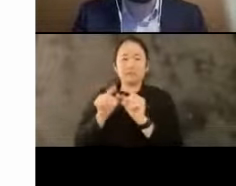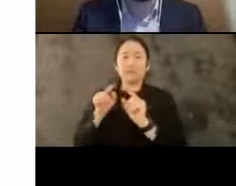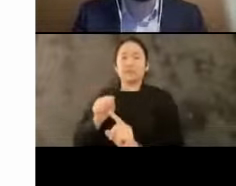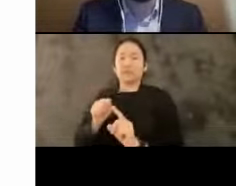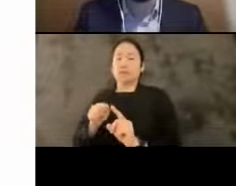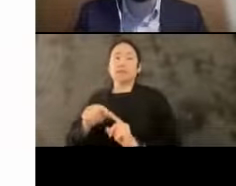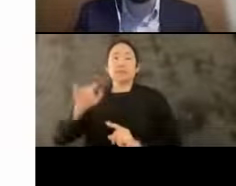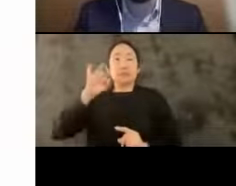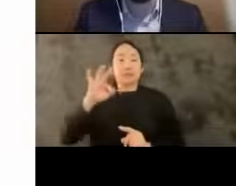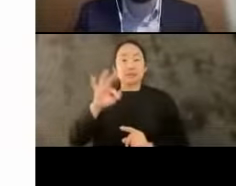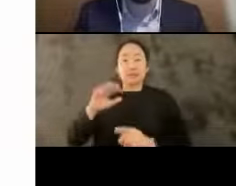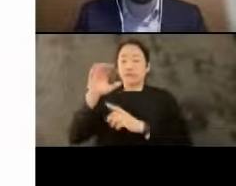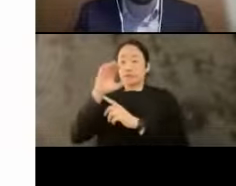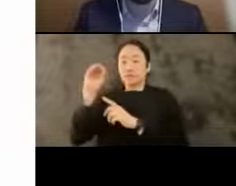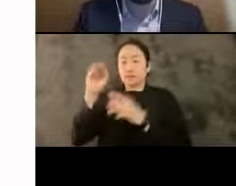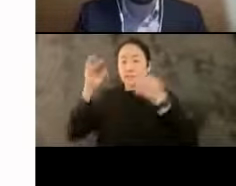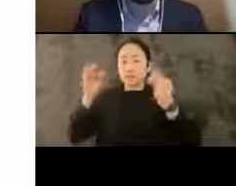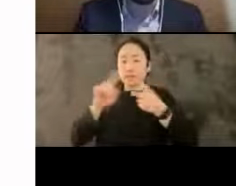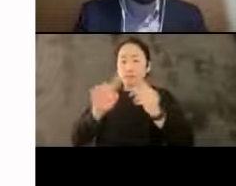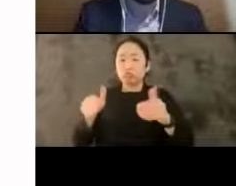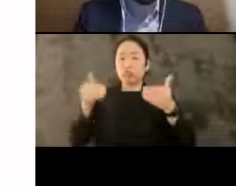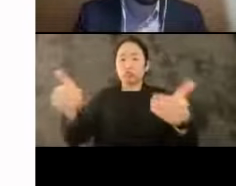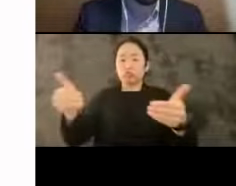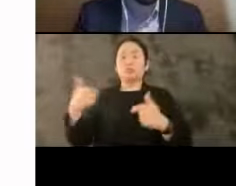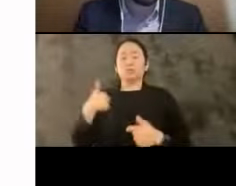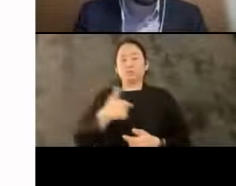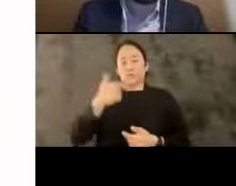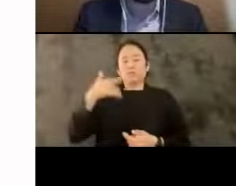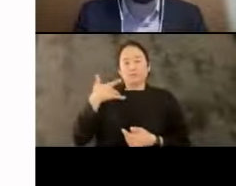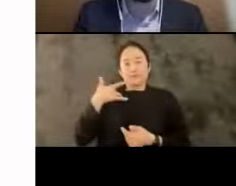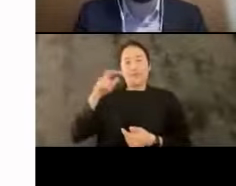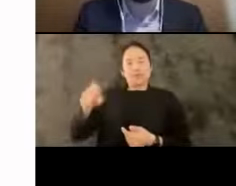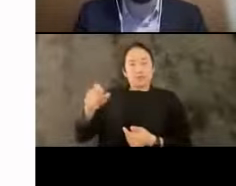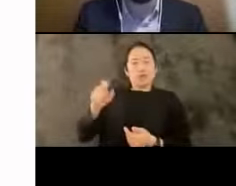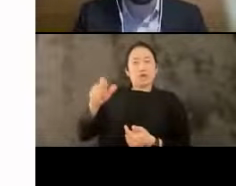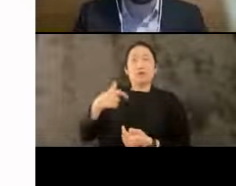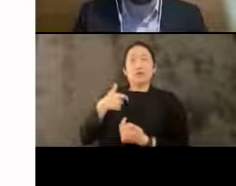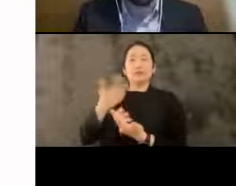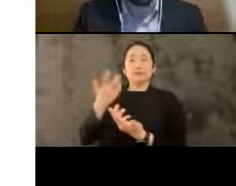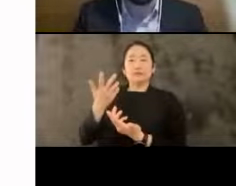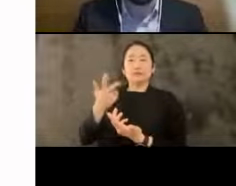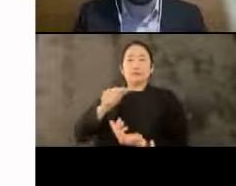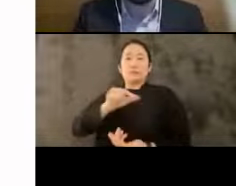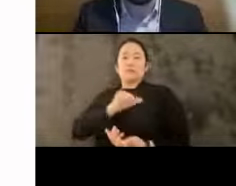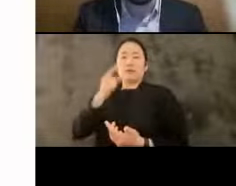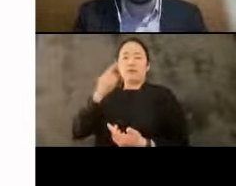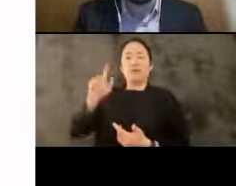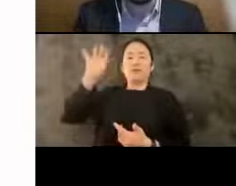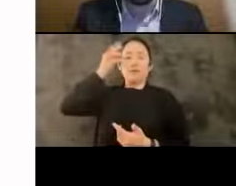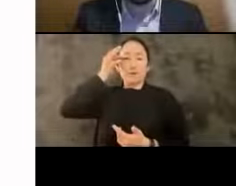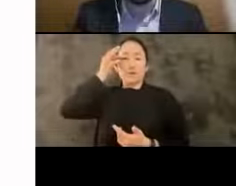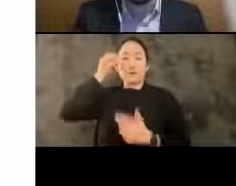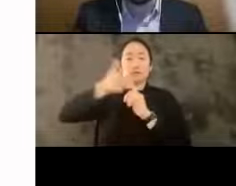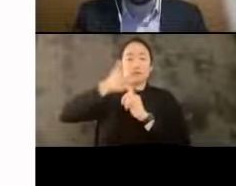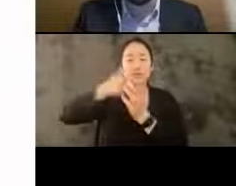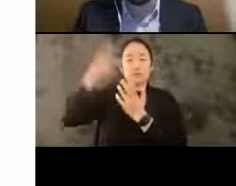decides to pursue this project, we're thinking that it should be eligible for a federal transit program that supplies up to 80% of your